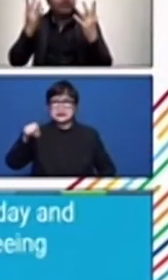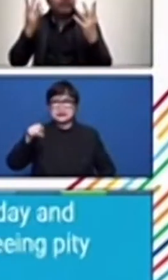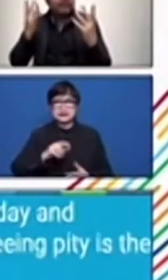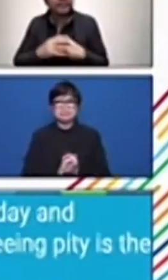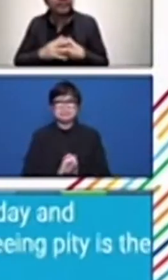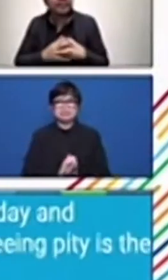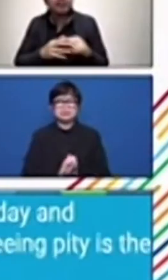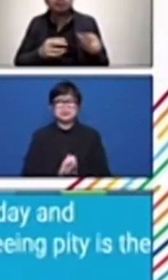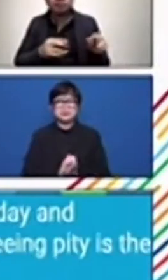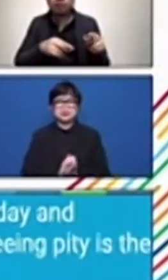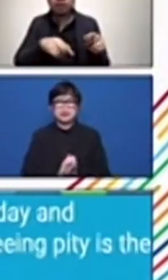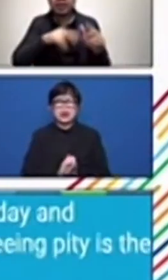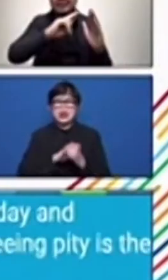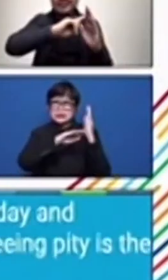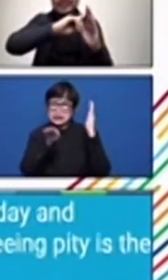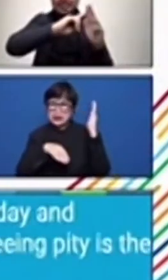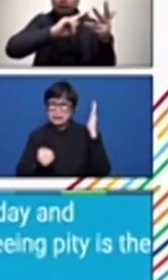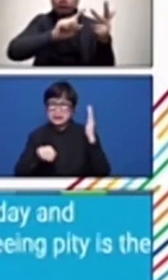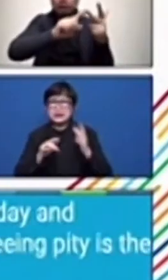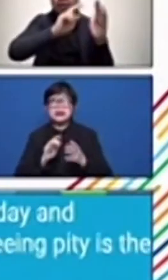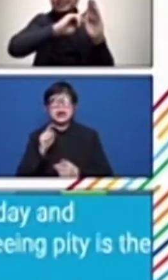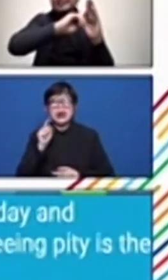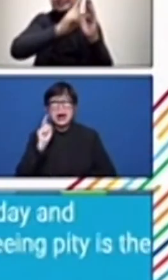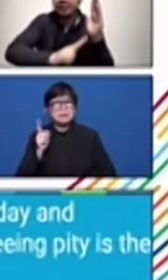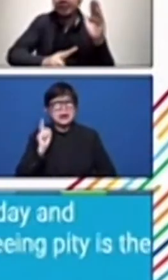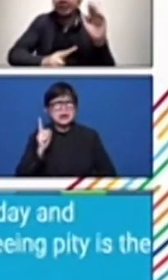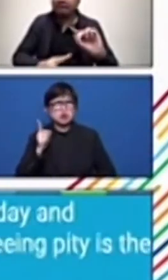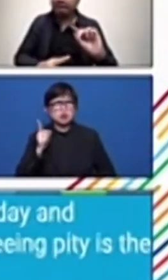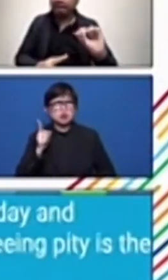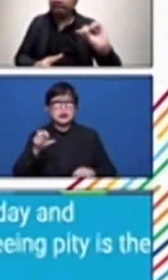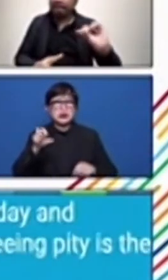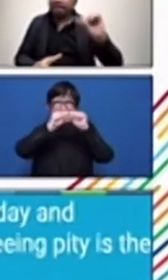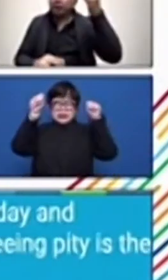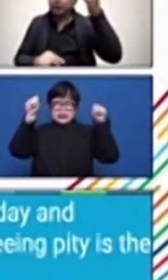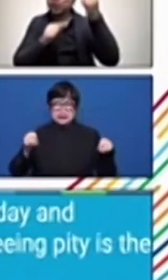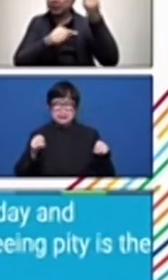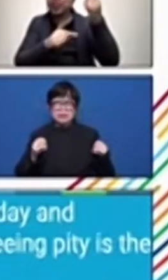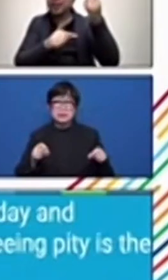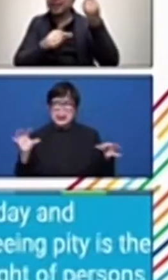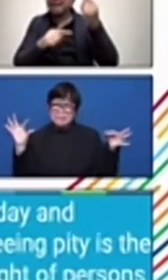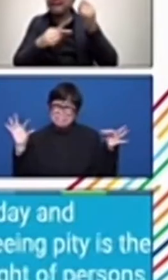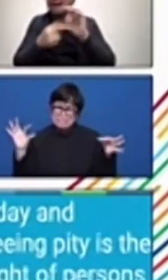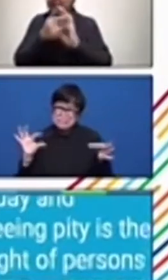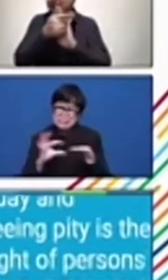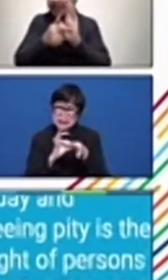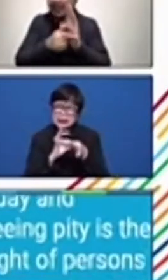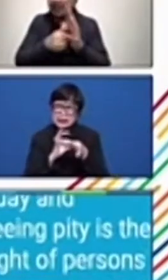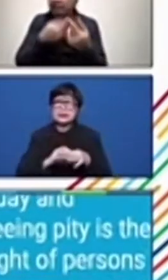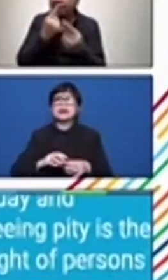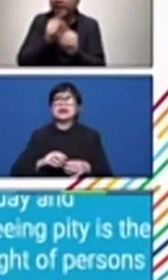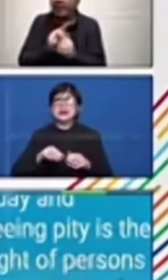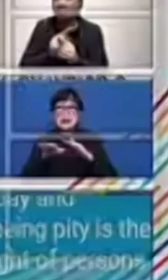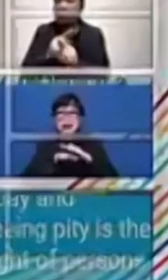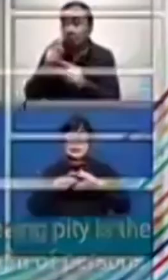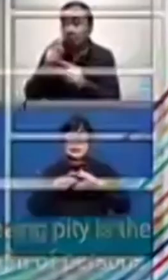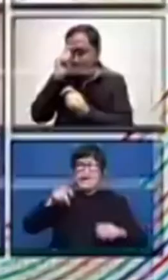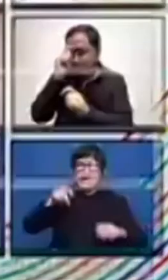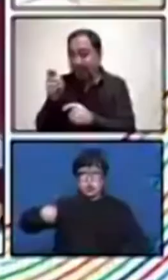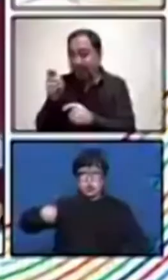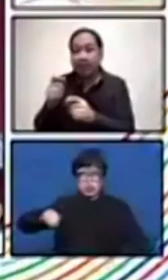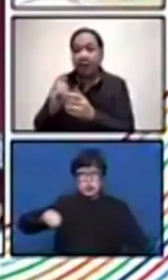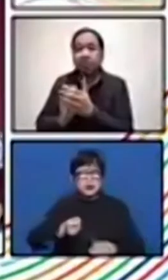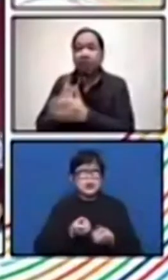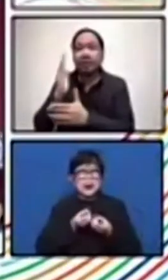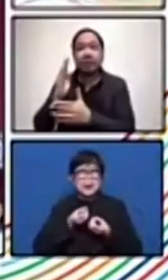International legally binding instrument to address the light of persons with disabilities globally the convention